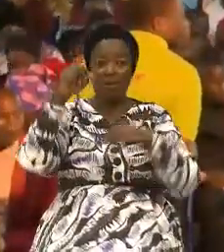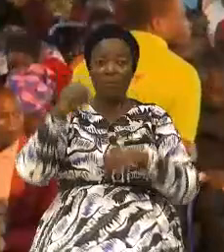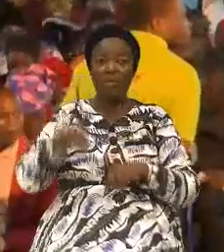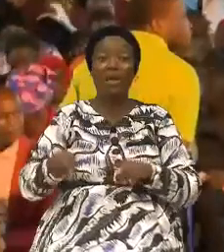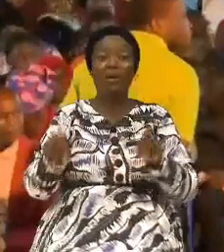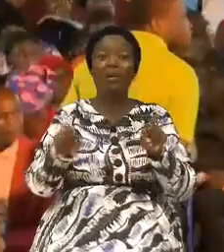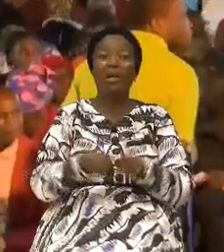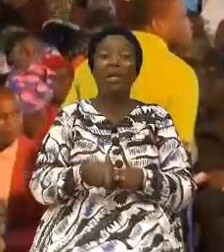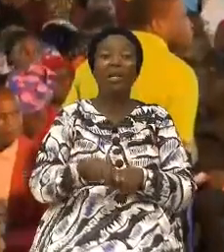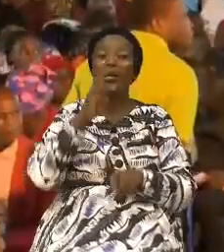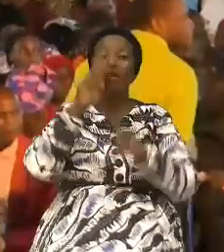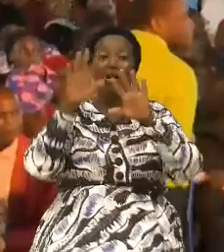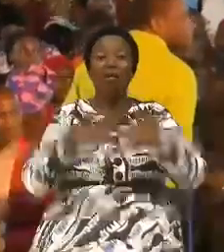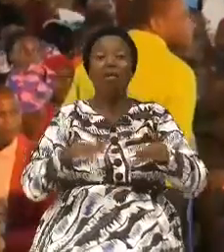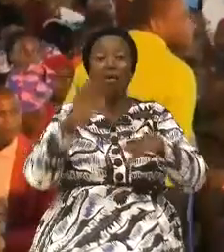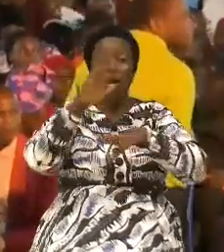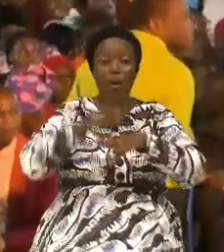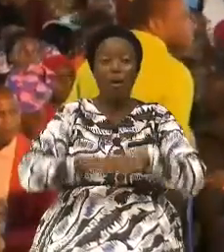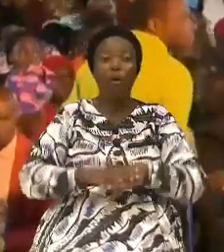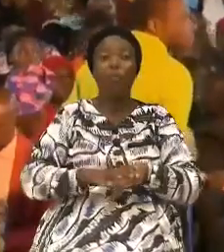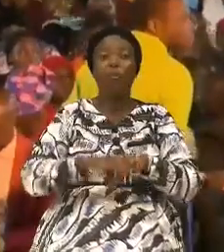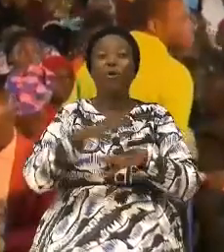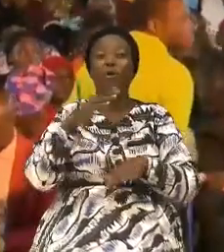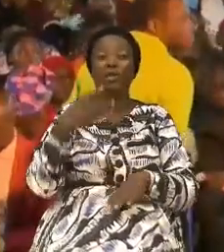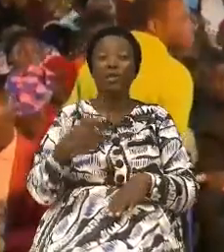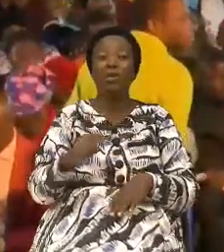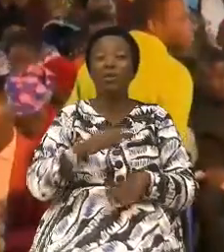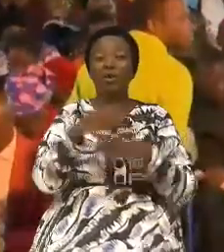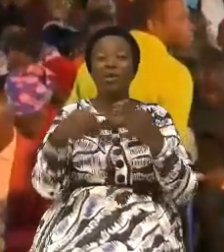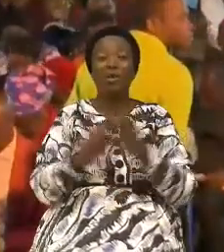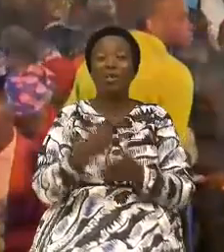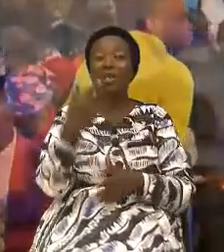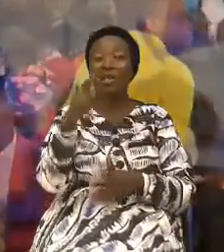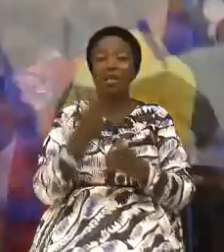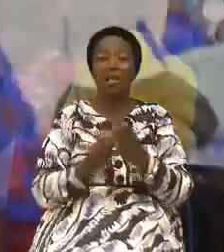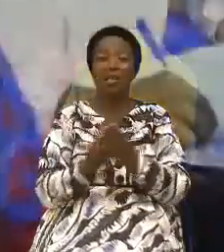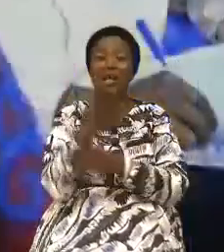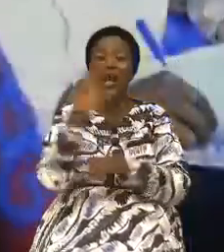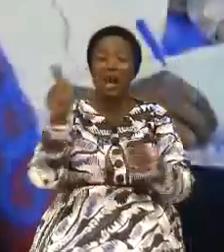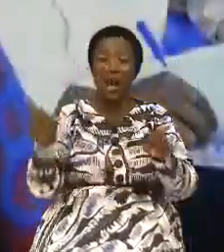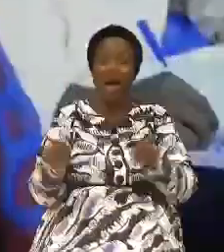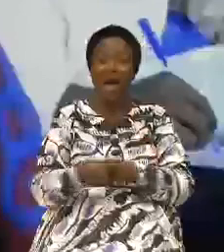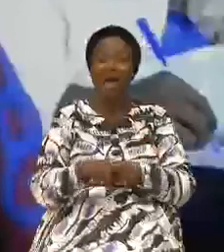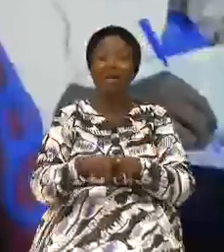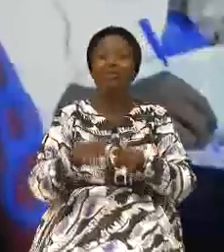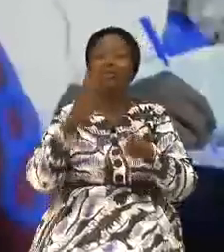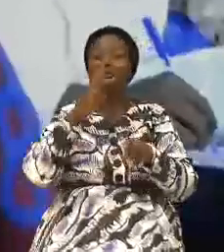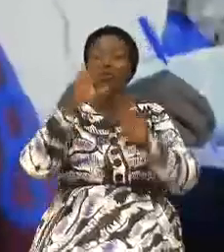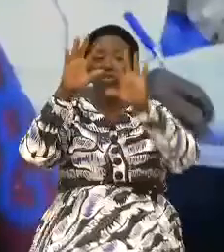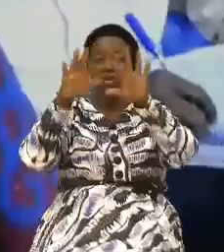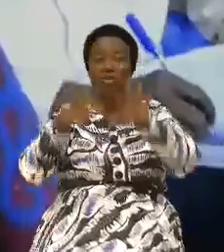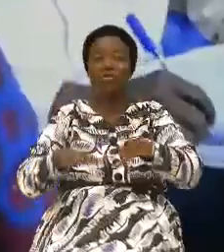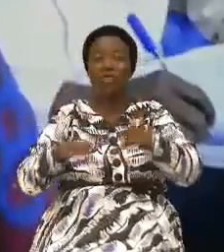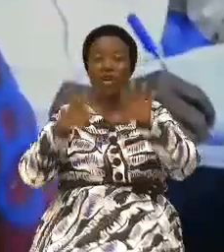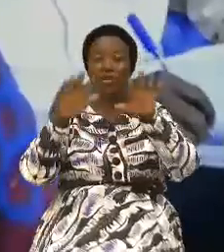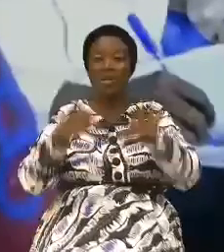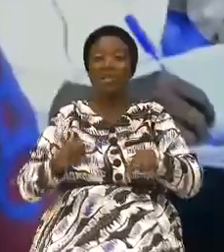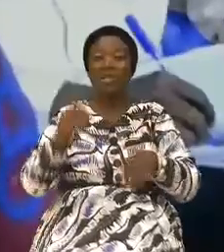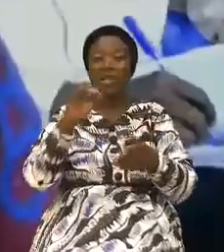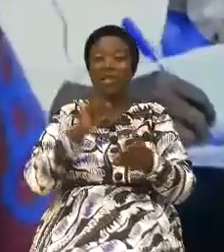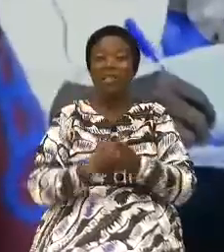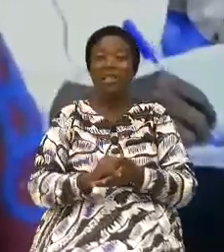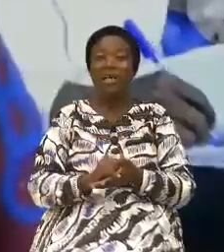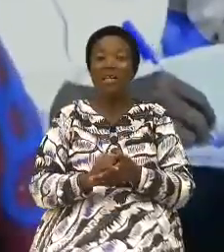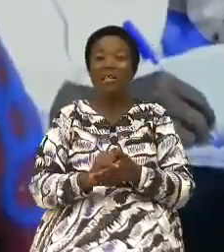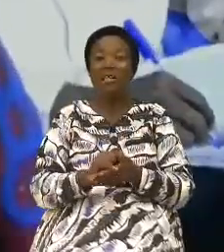rain upon the mown grass, as showers that water the